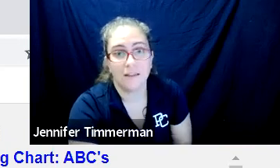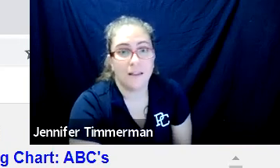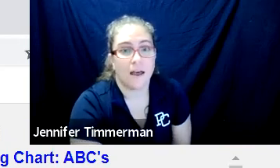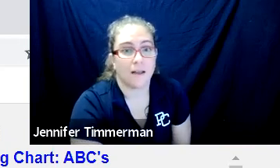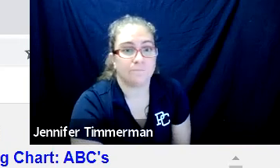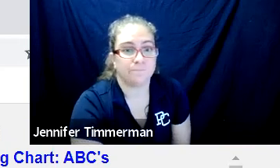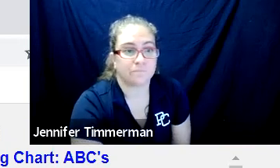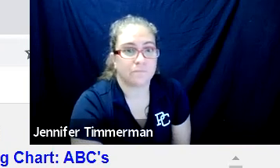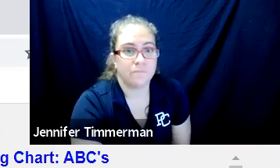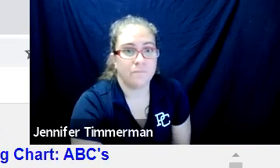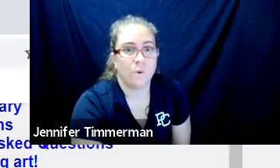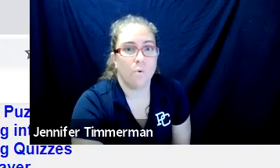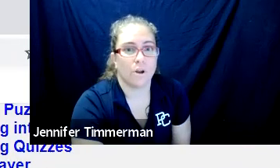way.